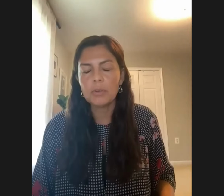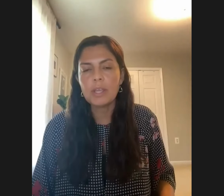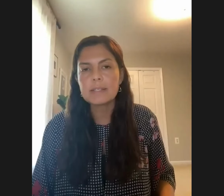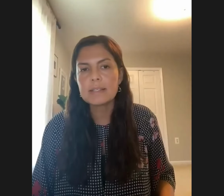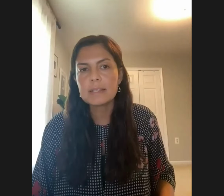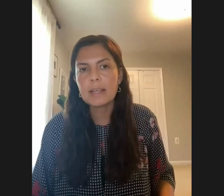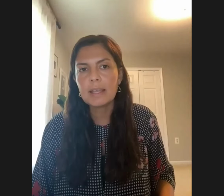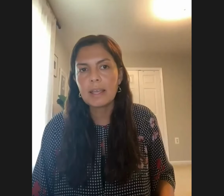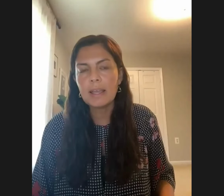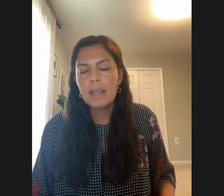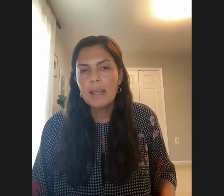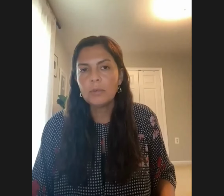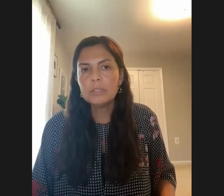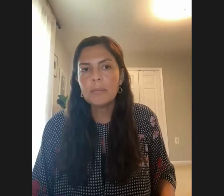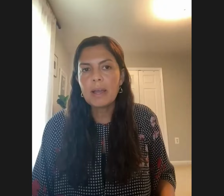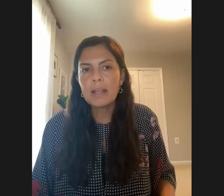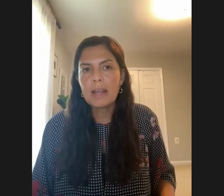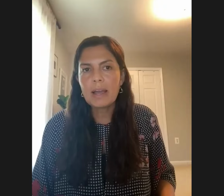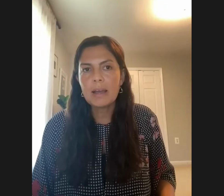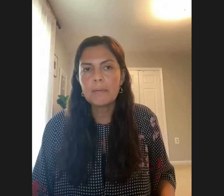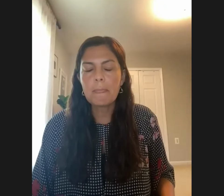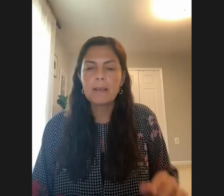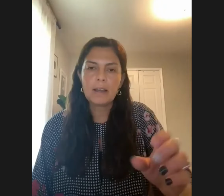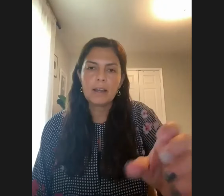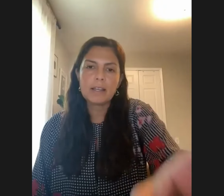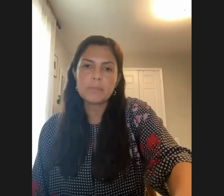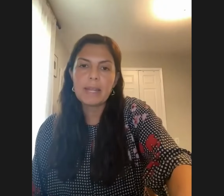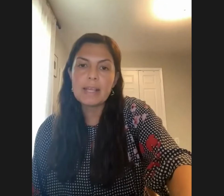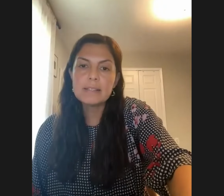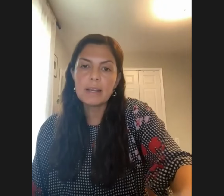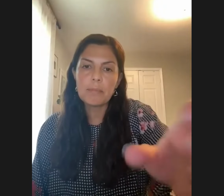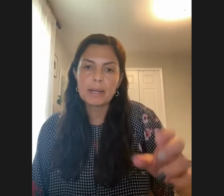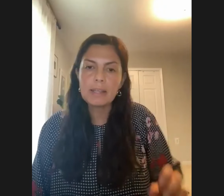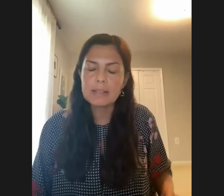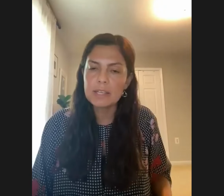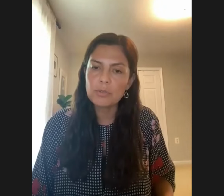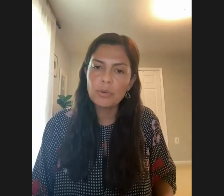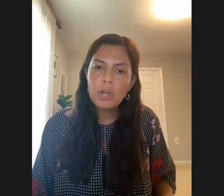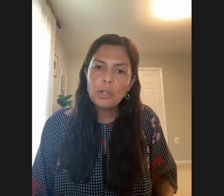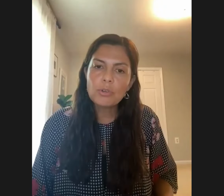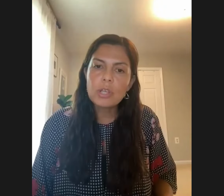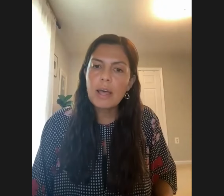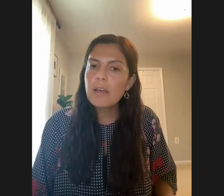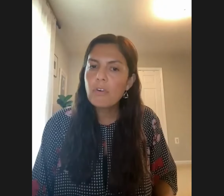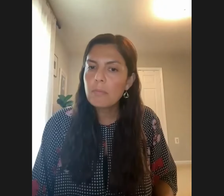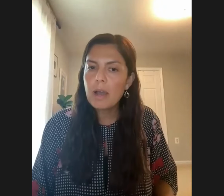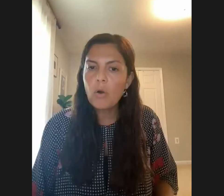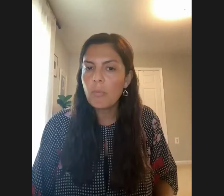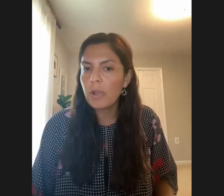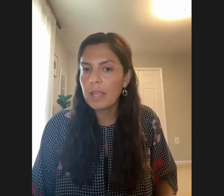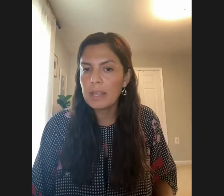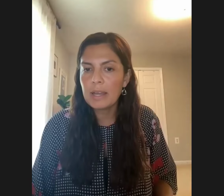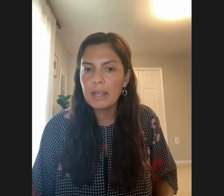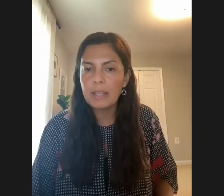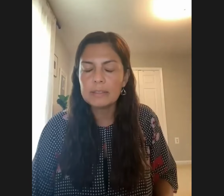that leads to important discussions among ourselves, and that would be the experience